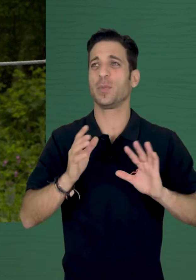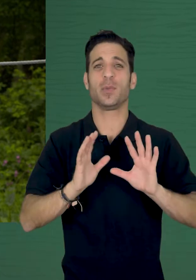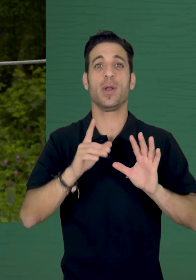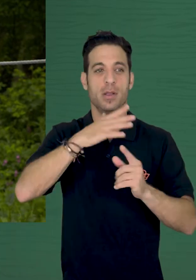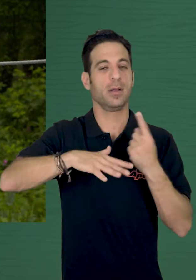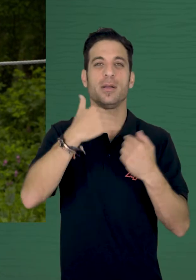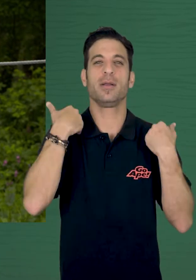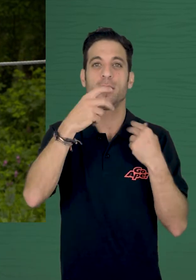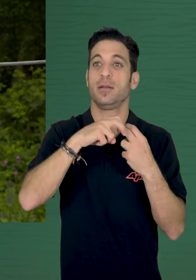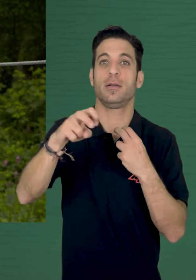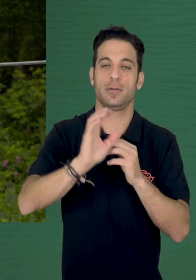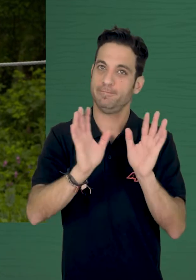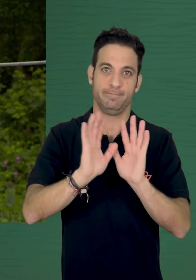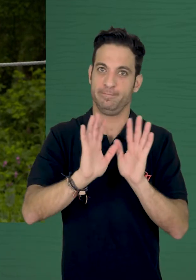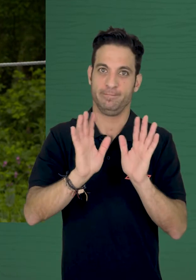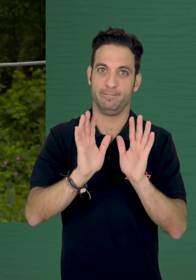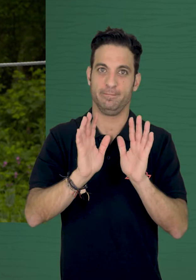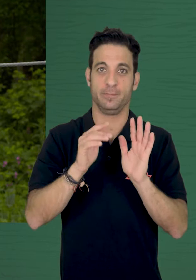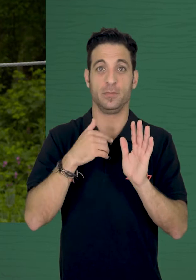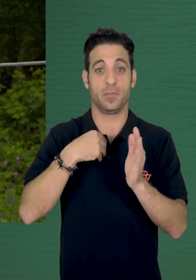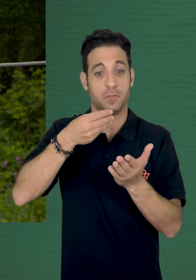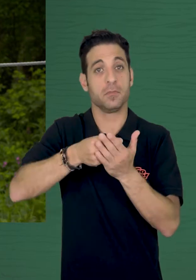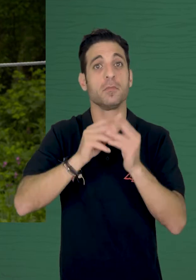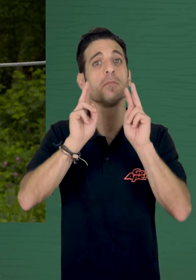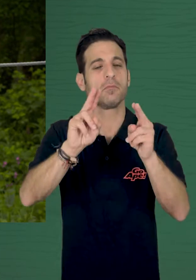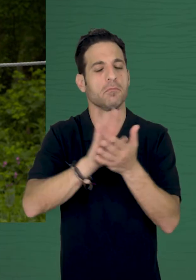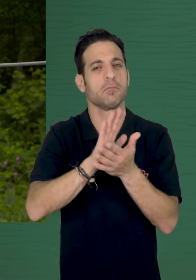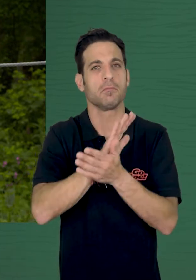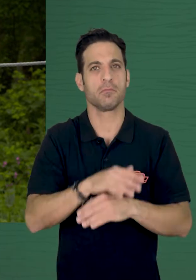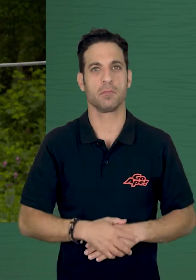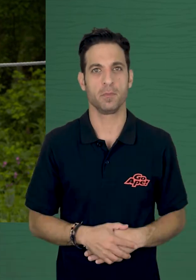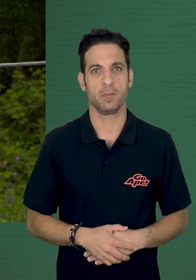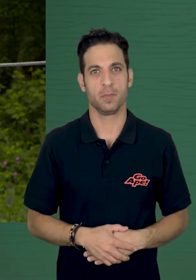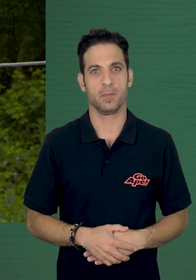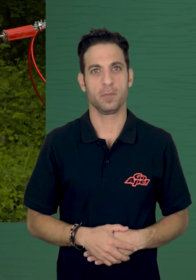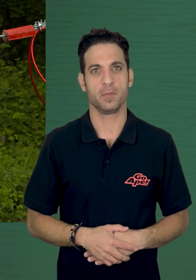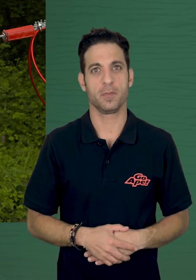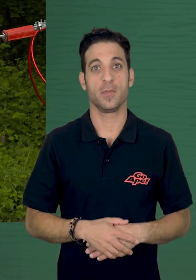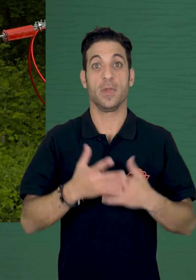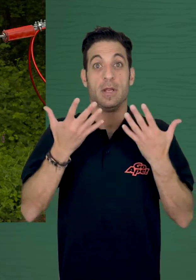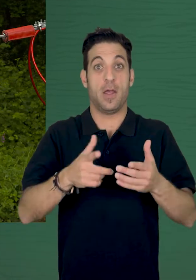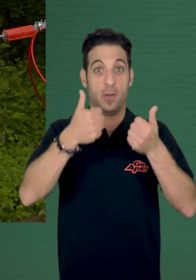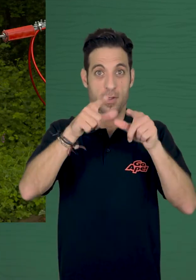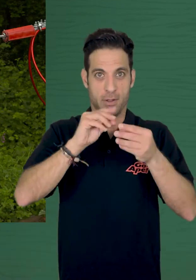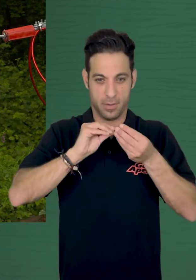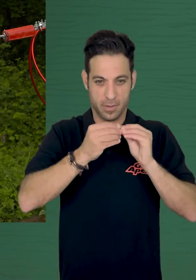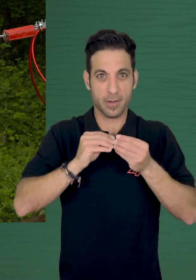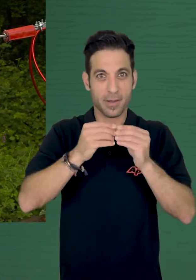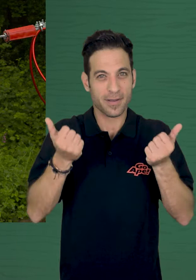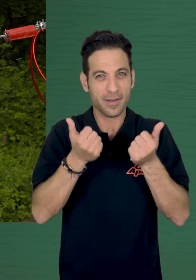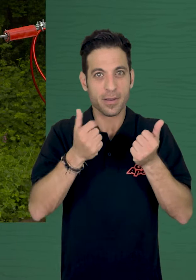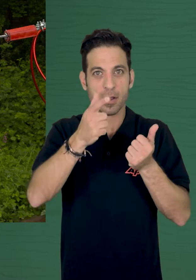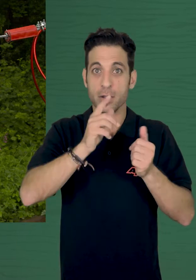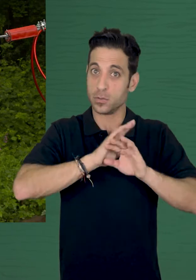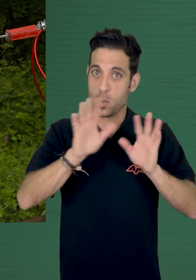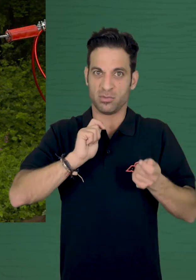this responsibility, don't go past the training site. You are entitled for a full refund. So now that you've been fitted into a harness, please do